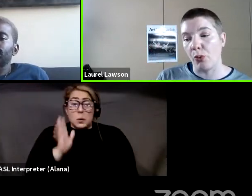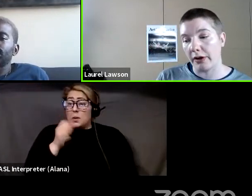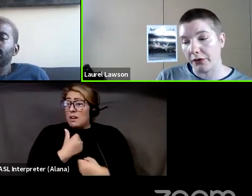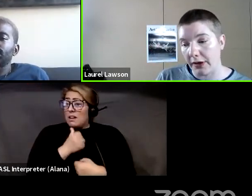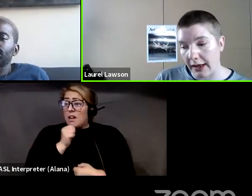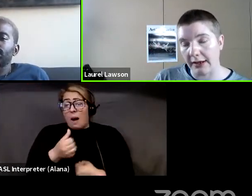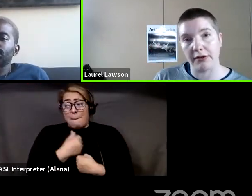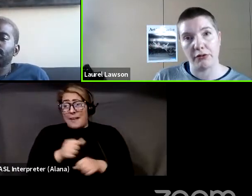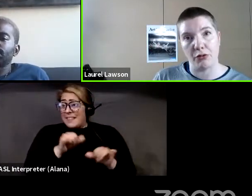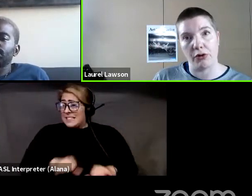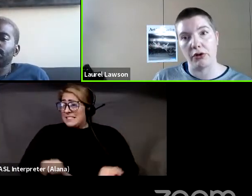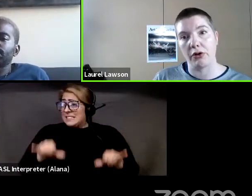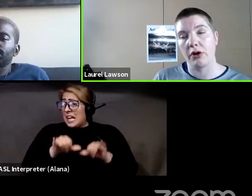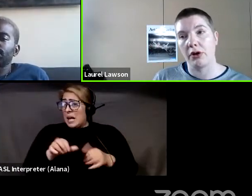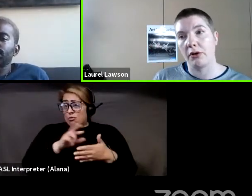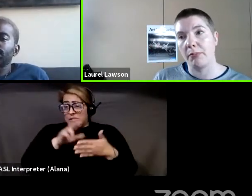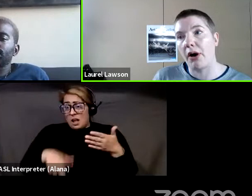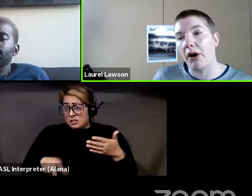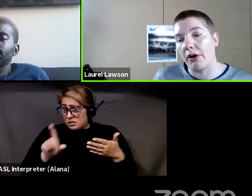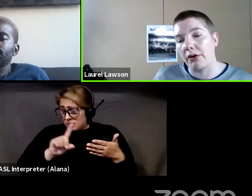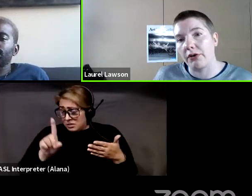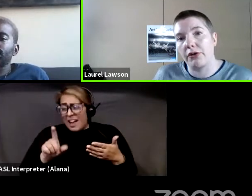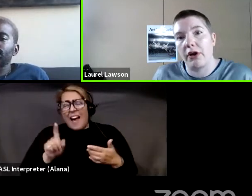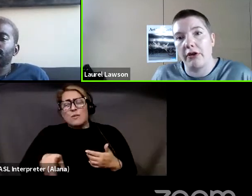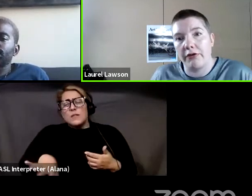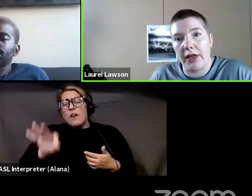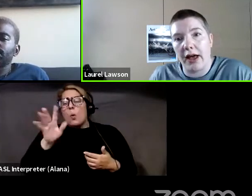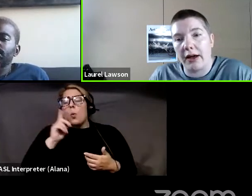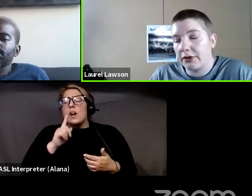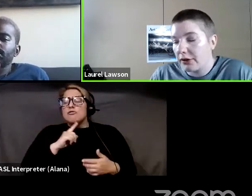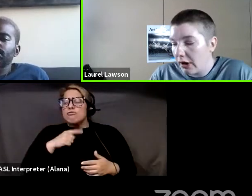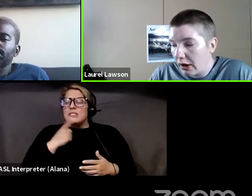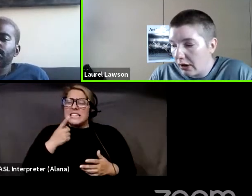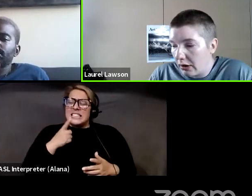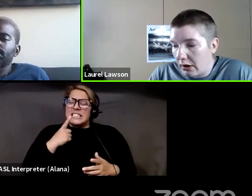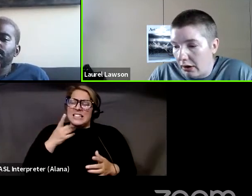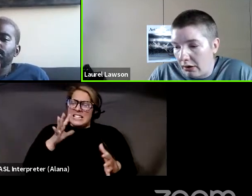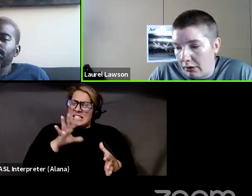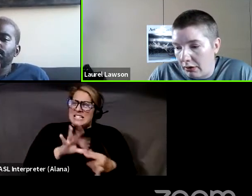finding what is the integral part of that,